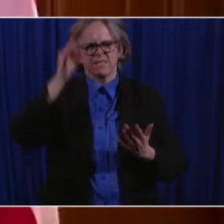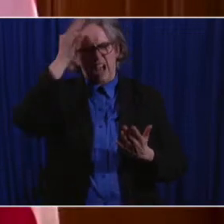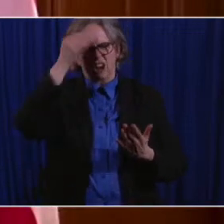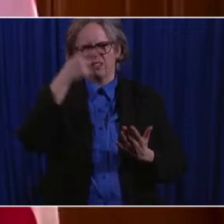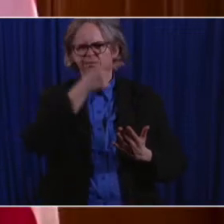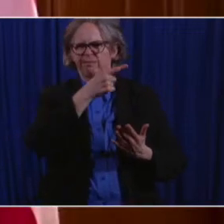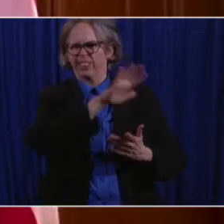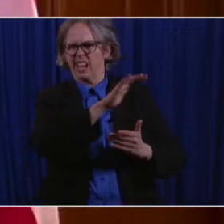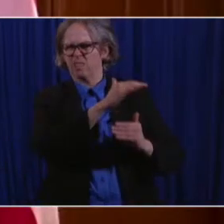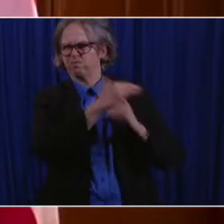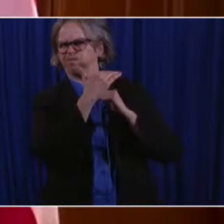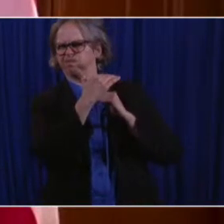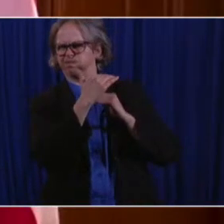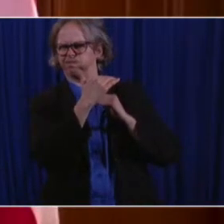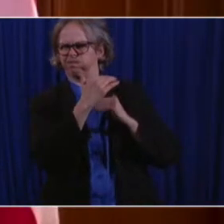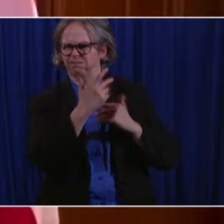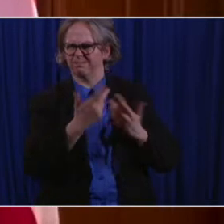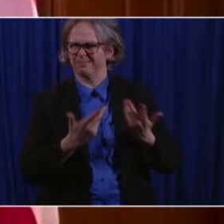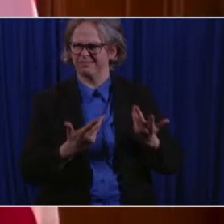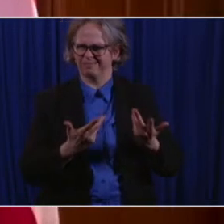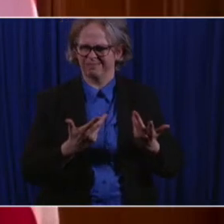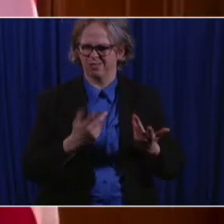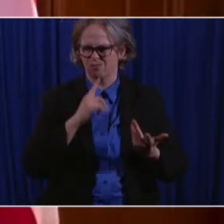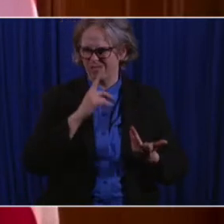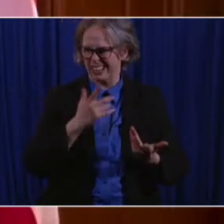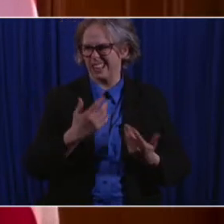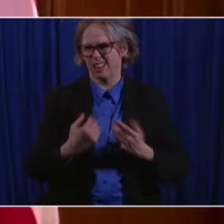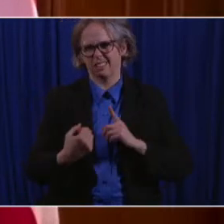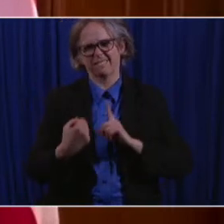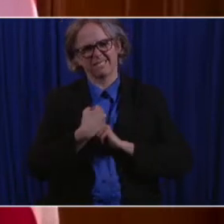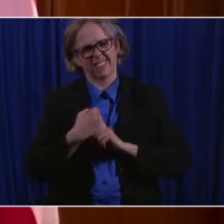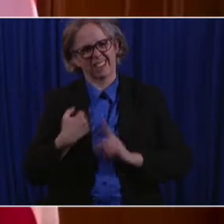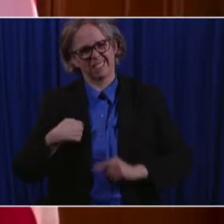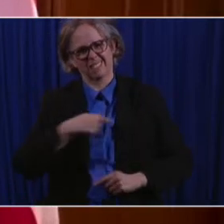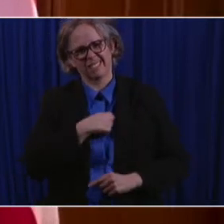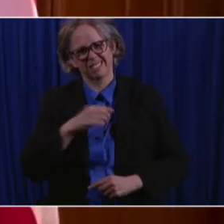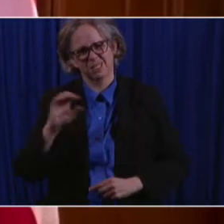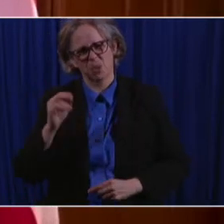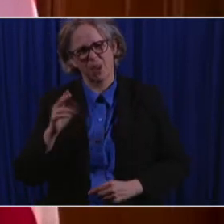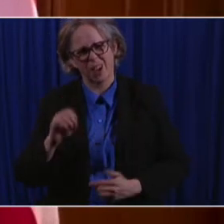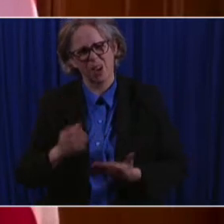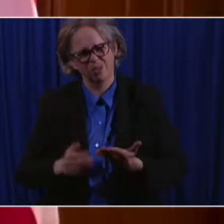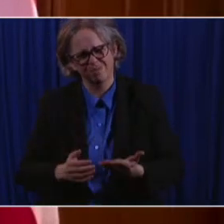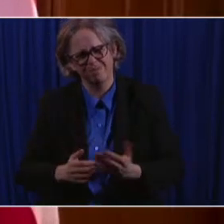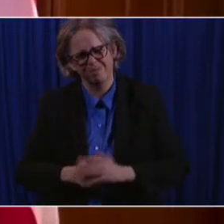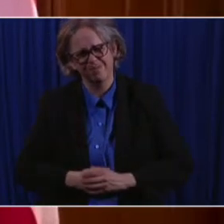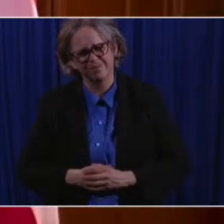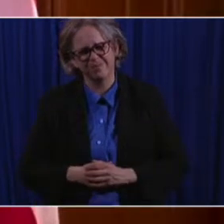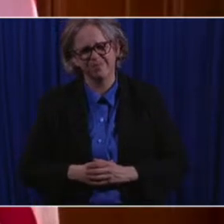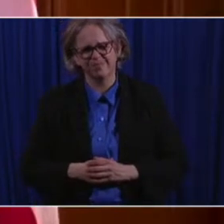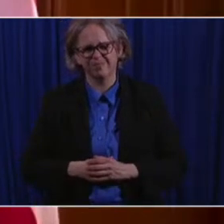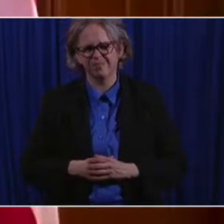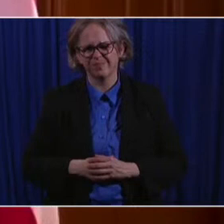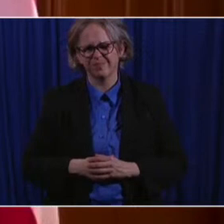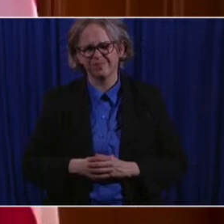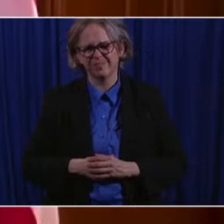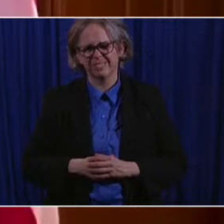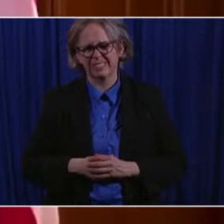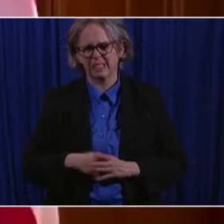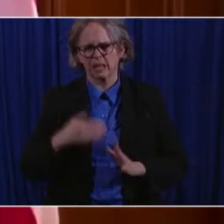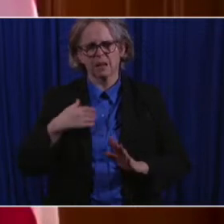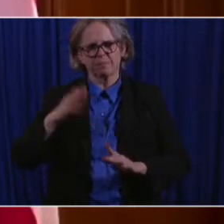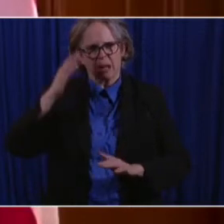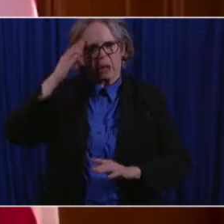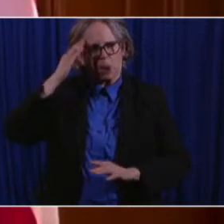does play out in Ohio, and as you know, we're very aware of